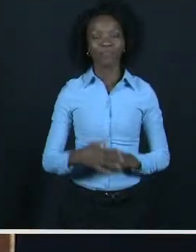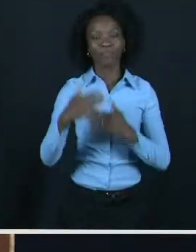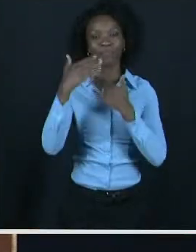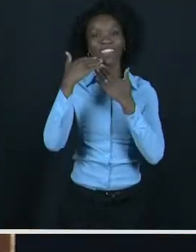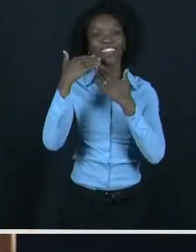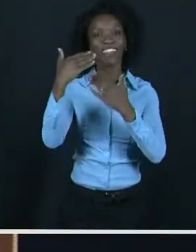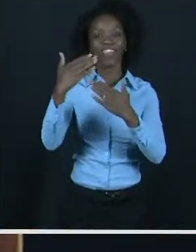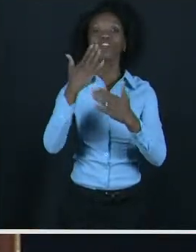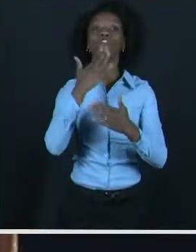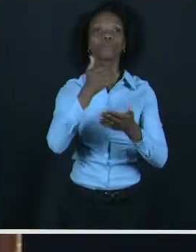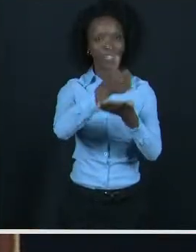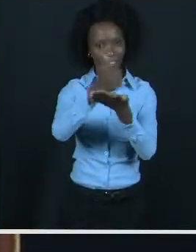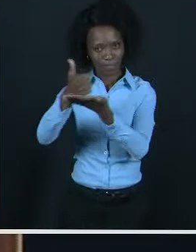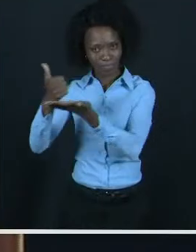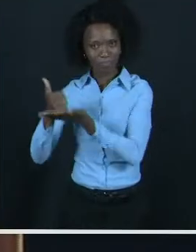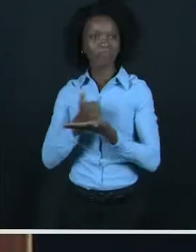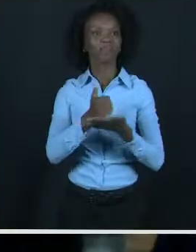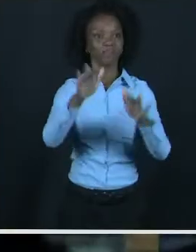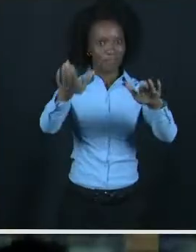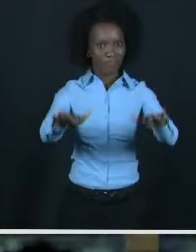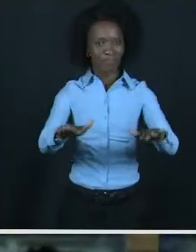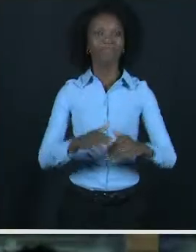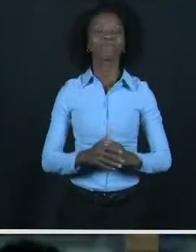Thank you. Let's be seated, please.